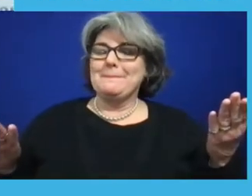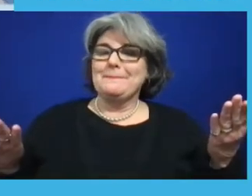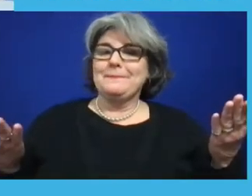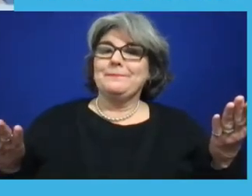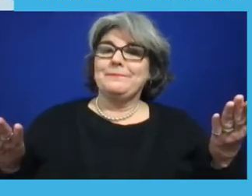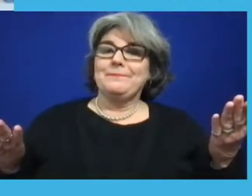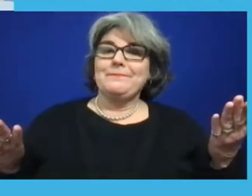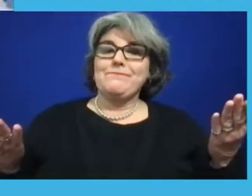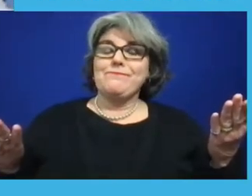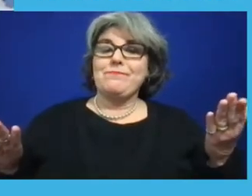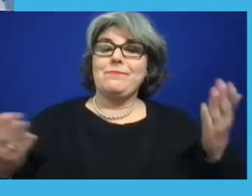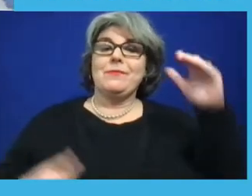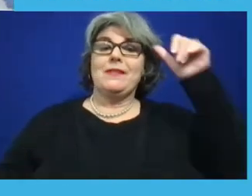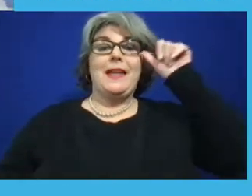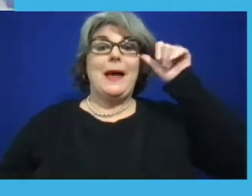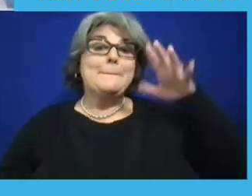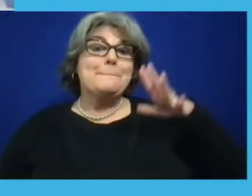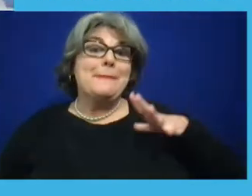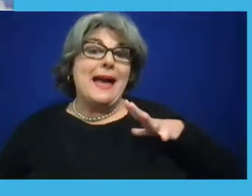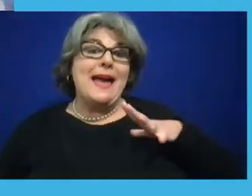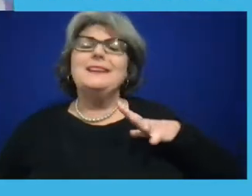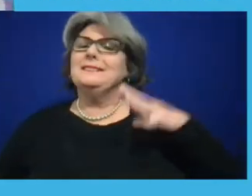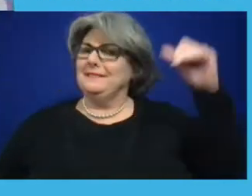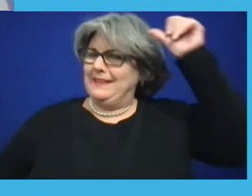to introduce